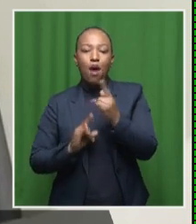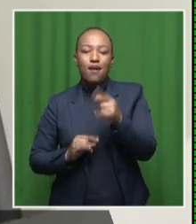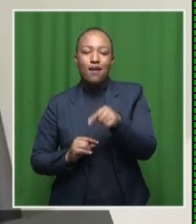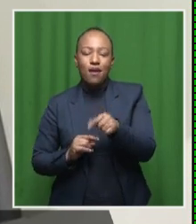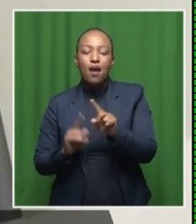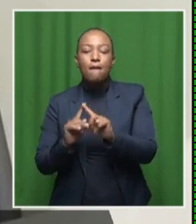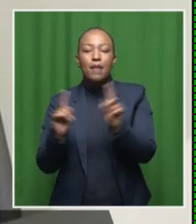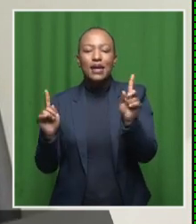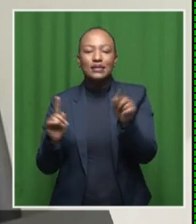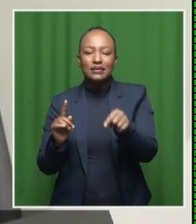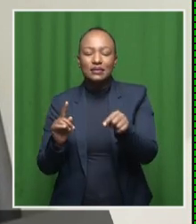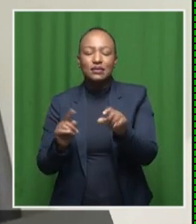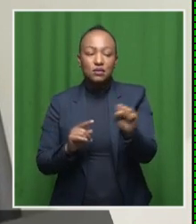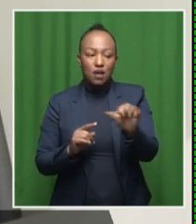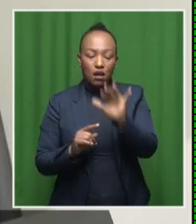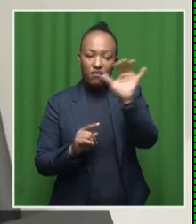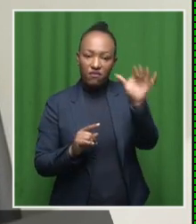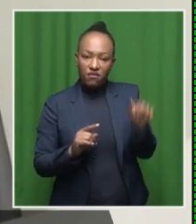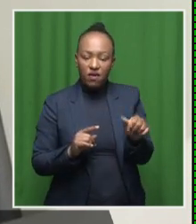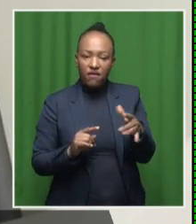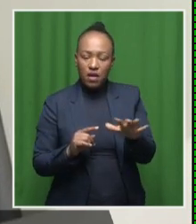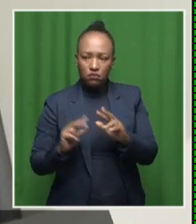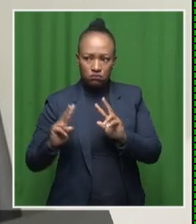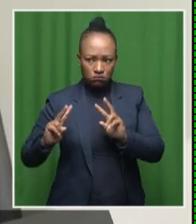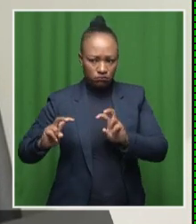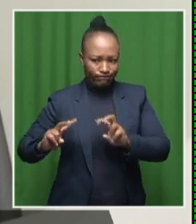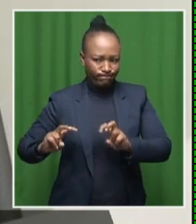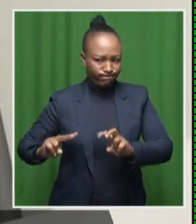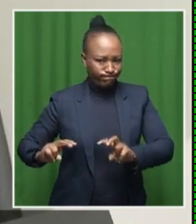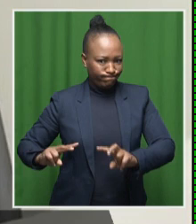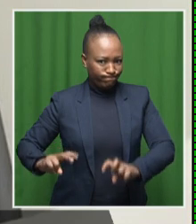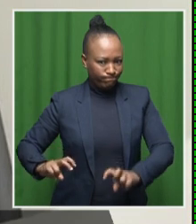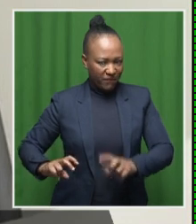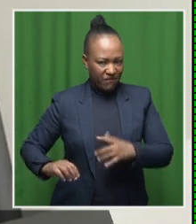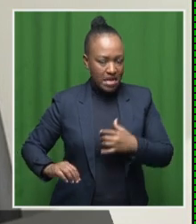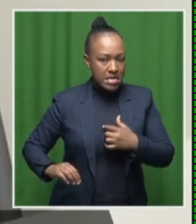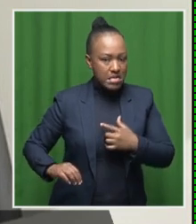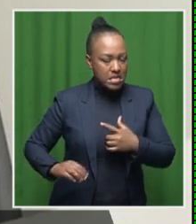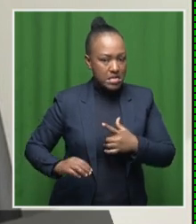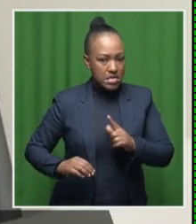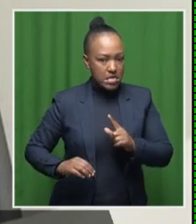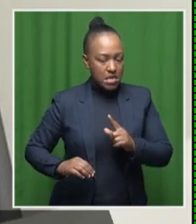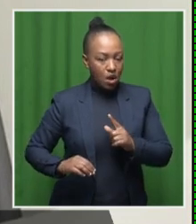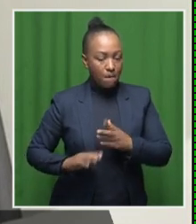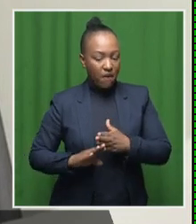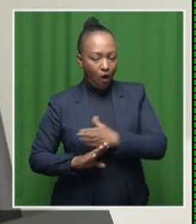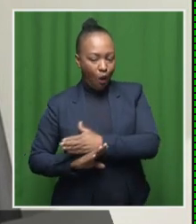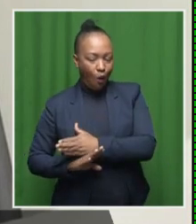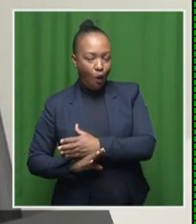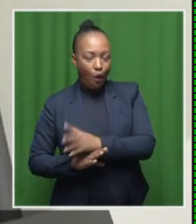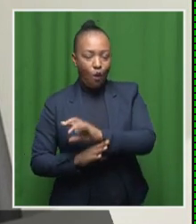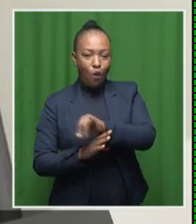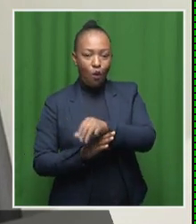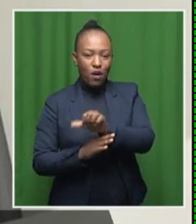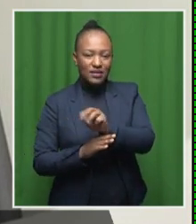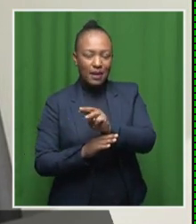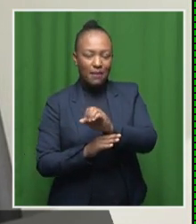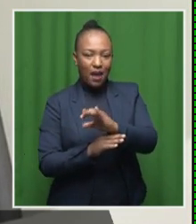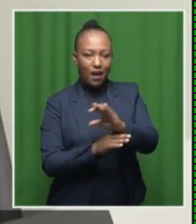think happened is that South Africa did their homework. They saw where they lacked in the previous game against Jamaica. As we all